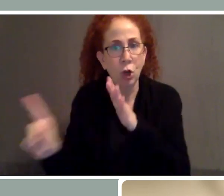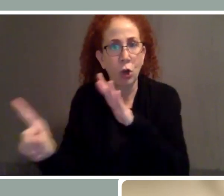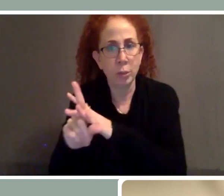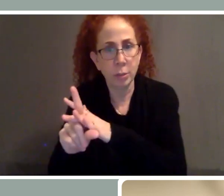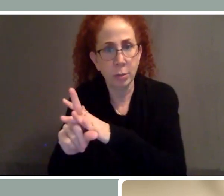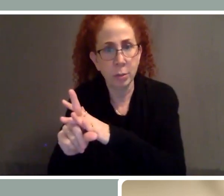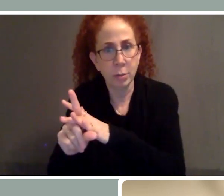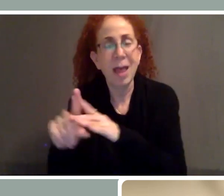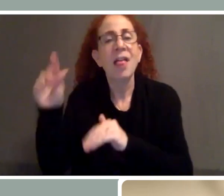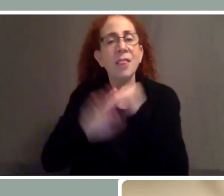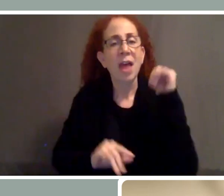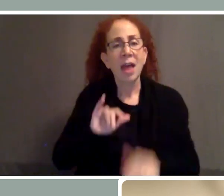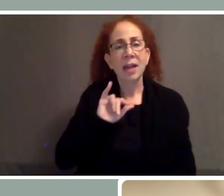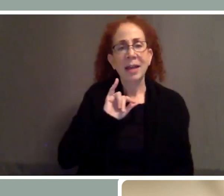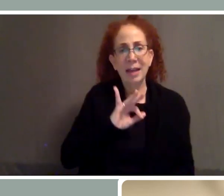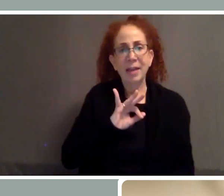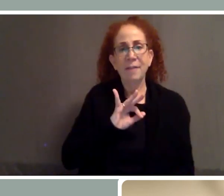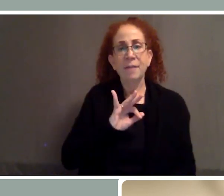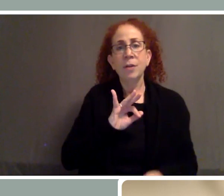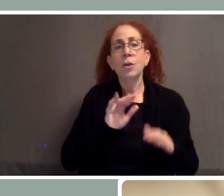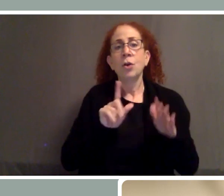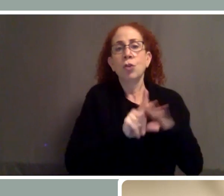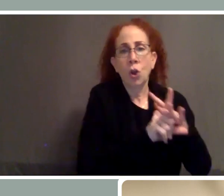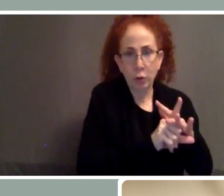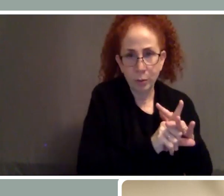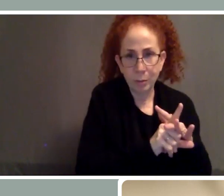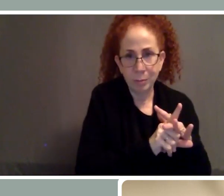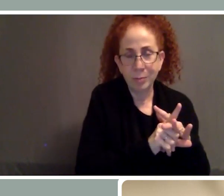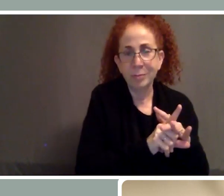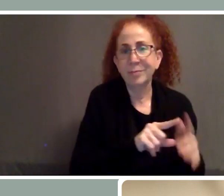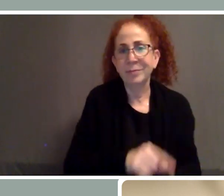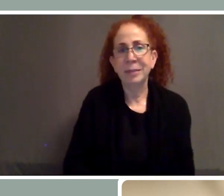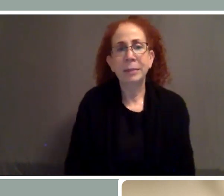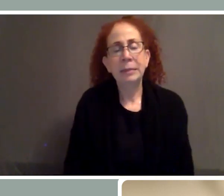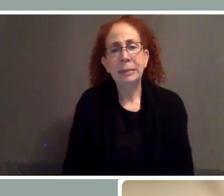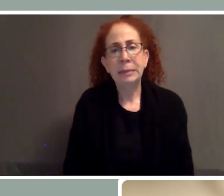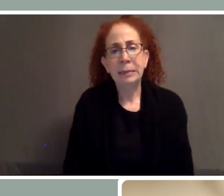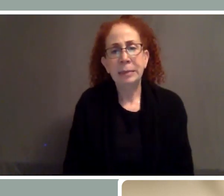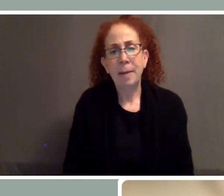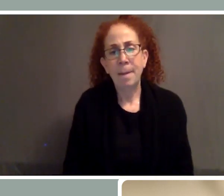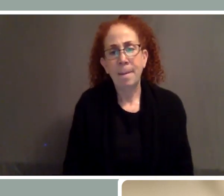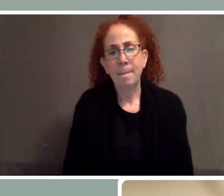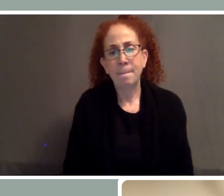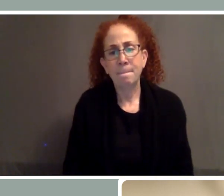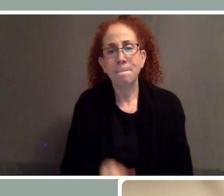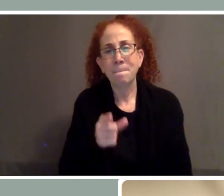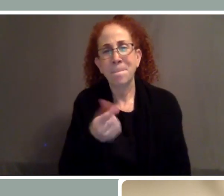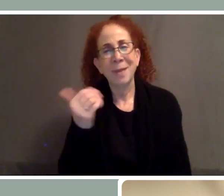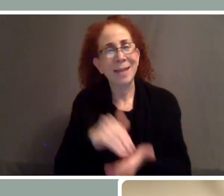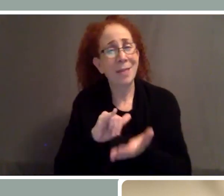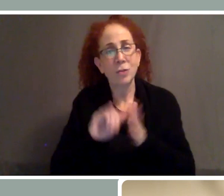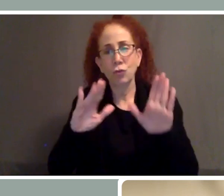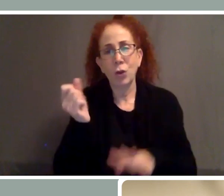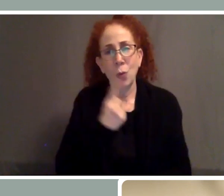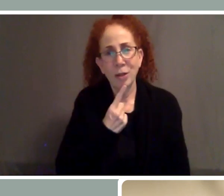if it was very soon after an early stage breast cancer diagnosis? So again, that's a great question.